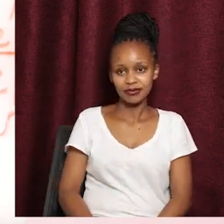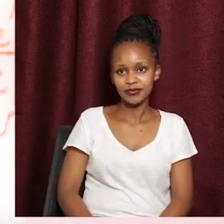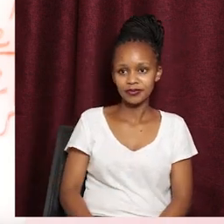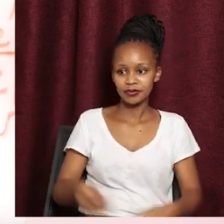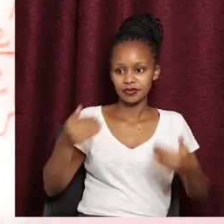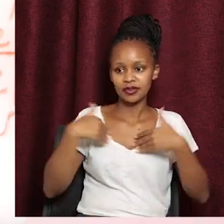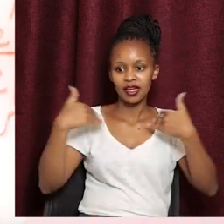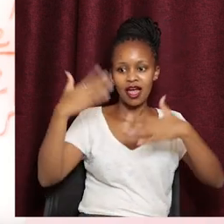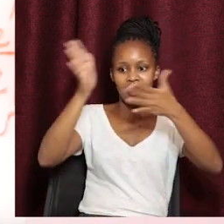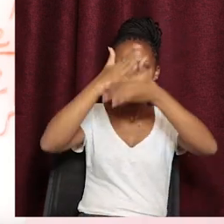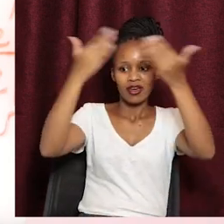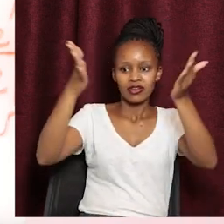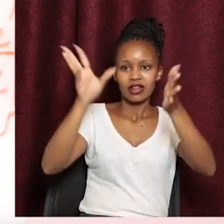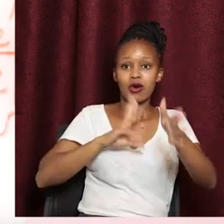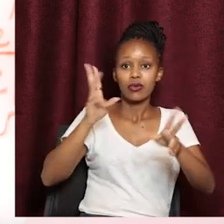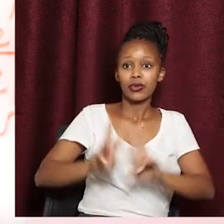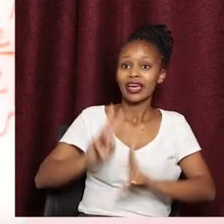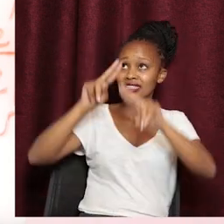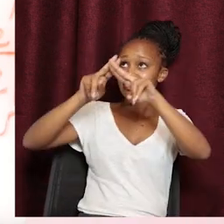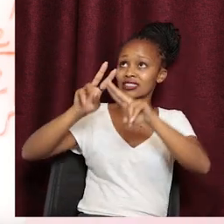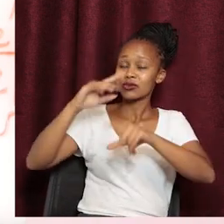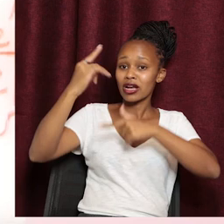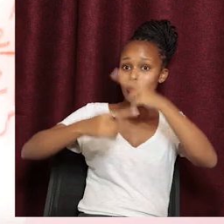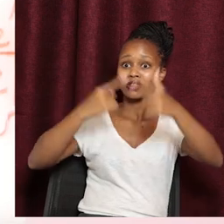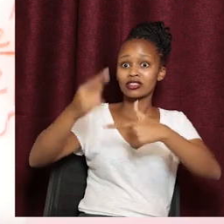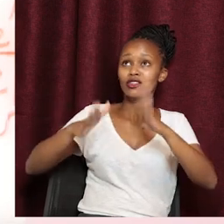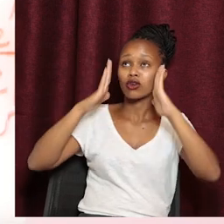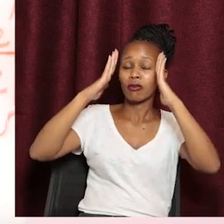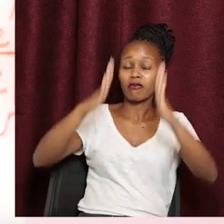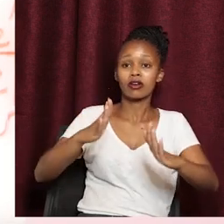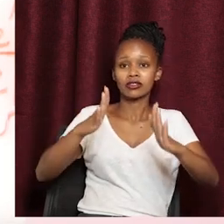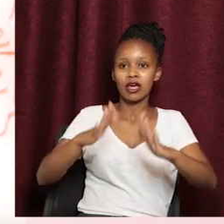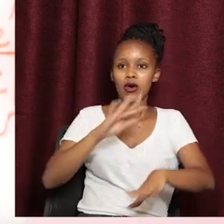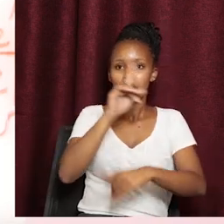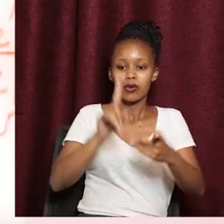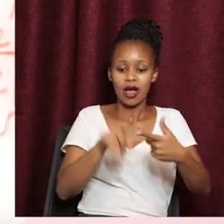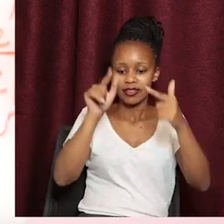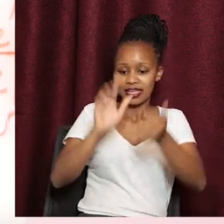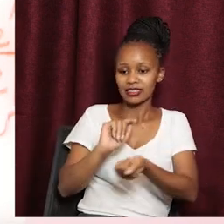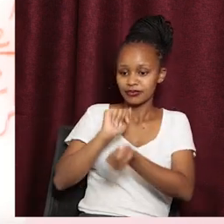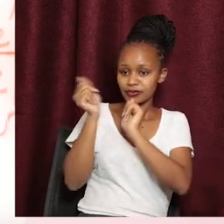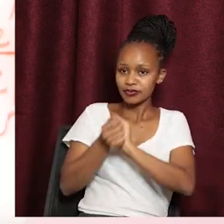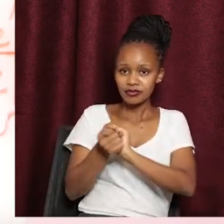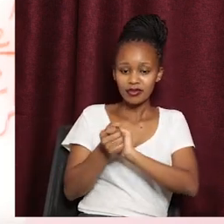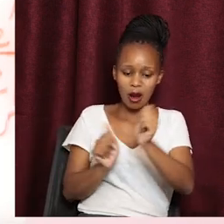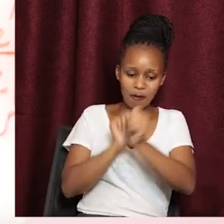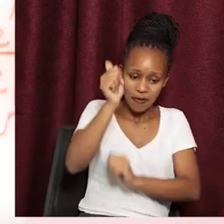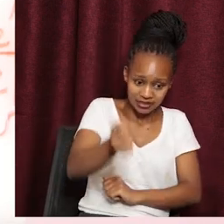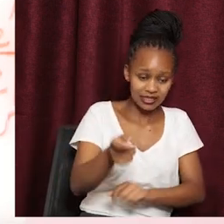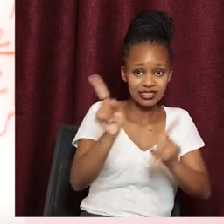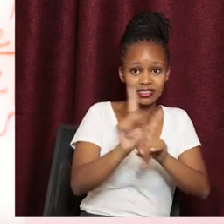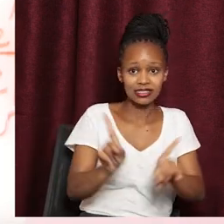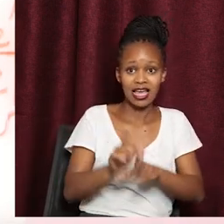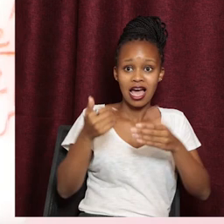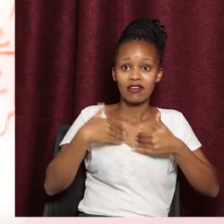we can look forward to when this transitory world passes away. There is life after